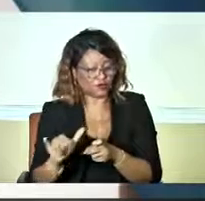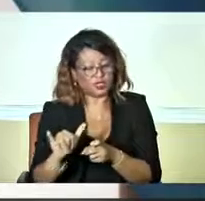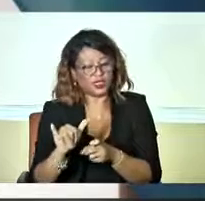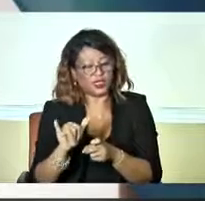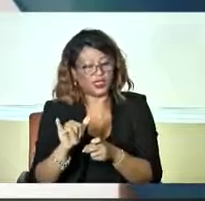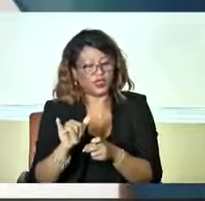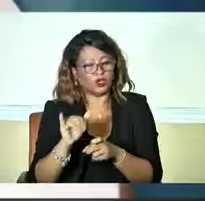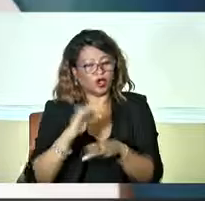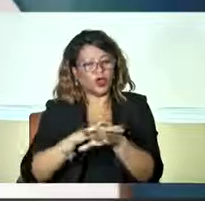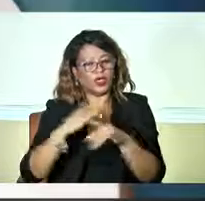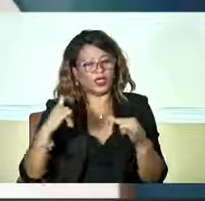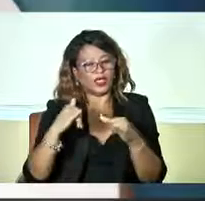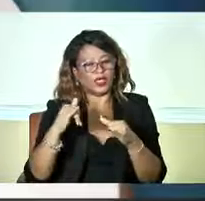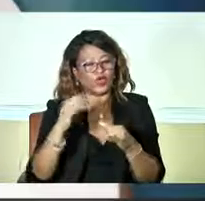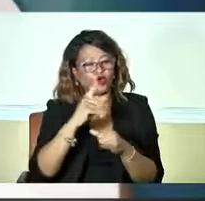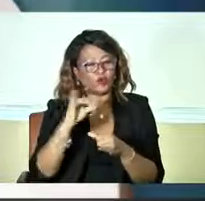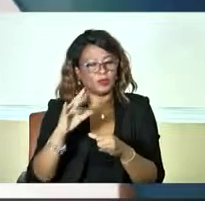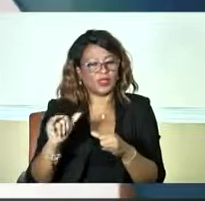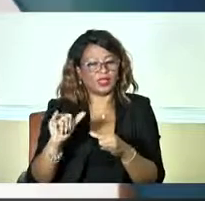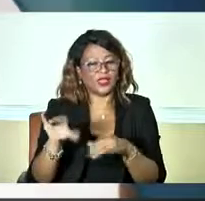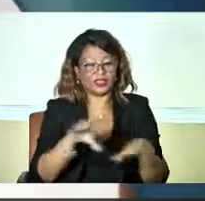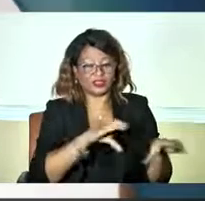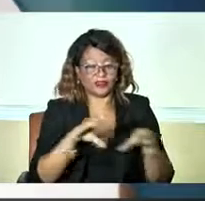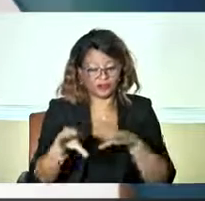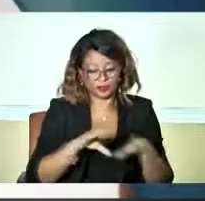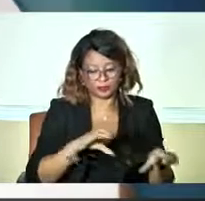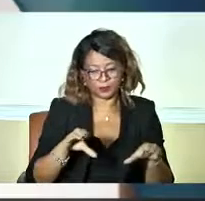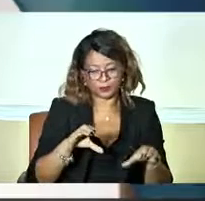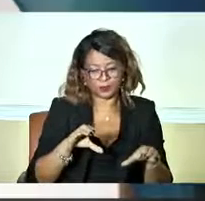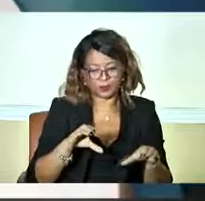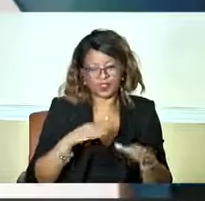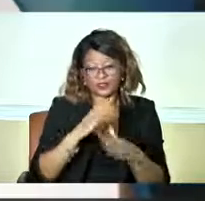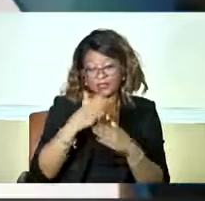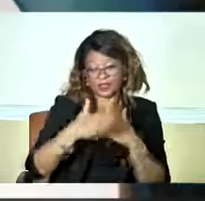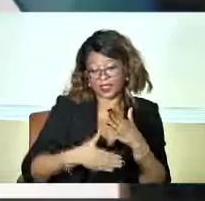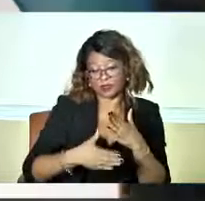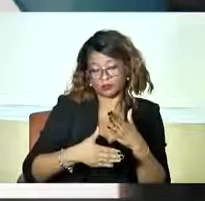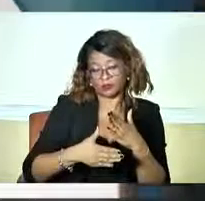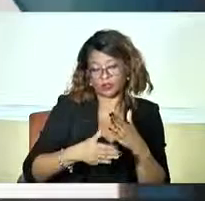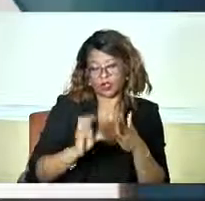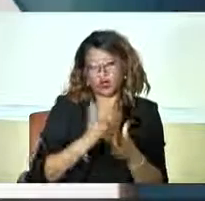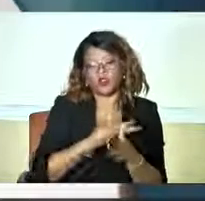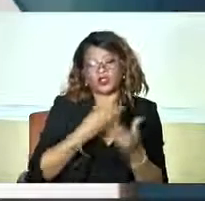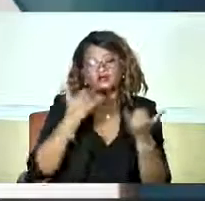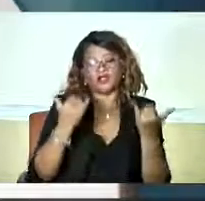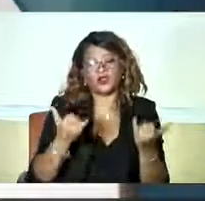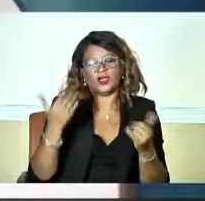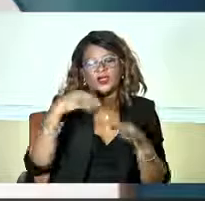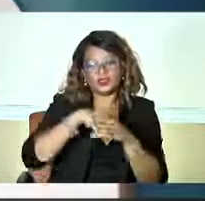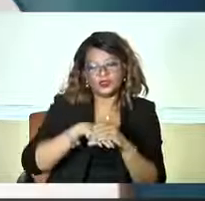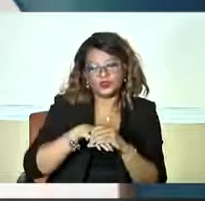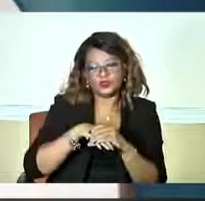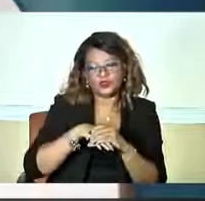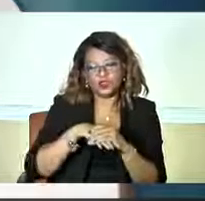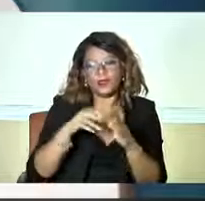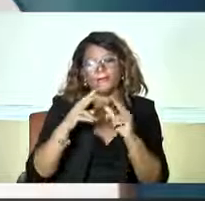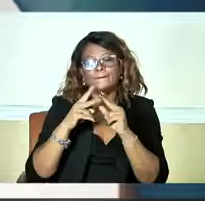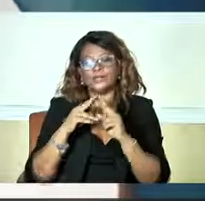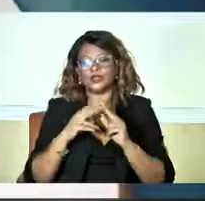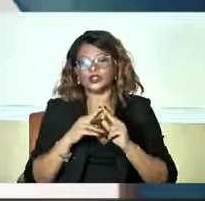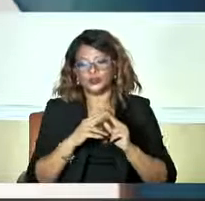to online criminal activity. To this end, we have now entered into a